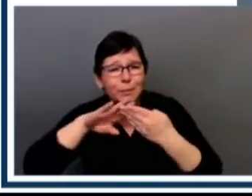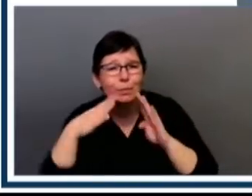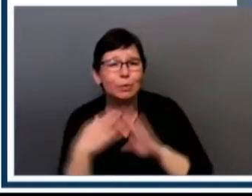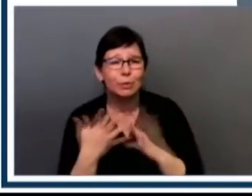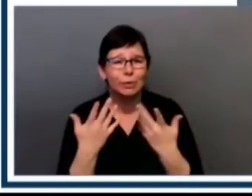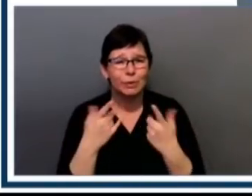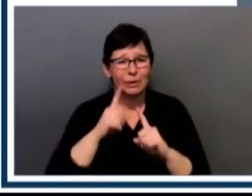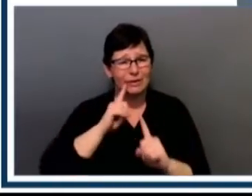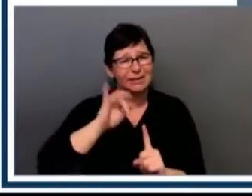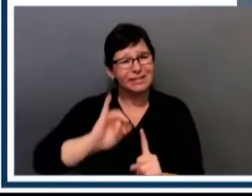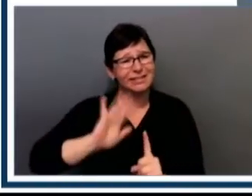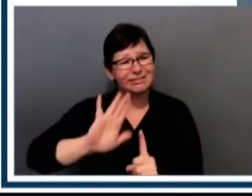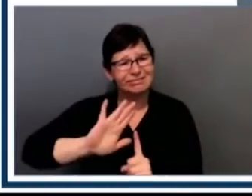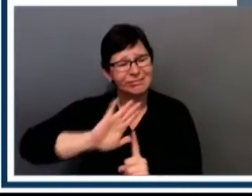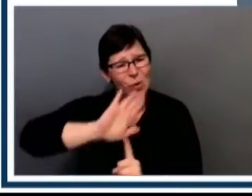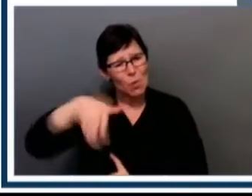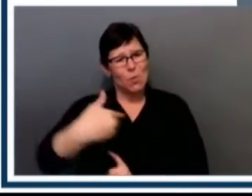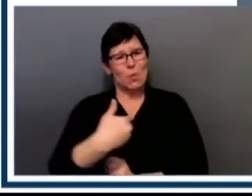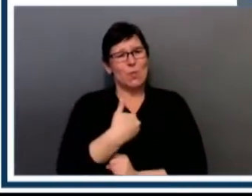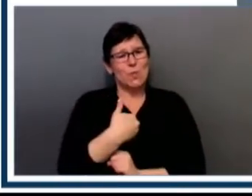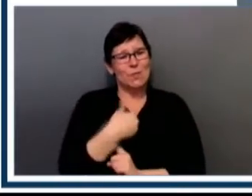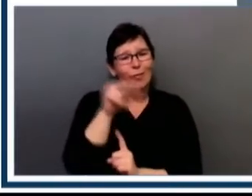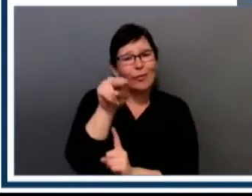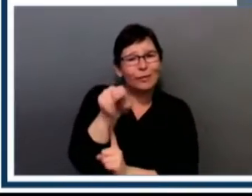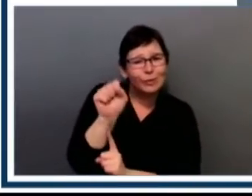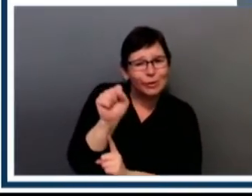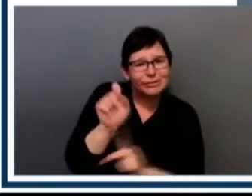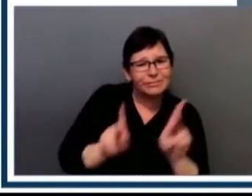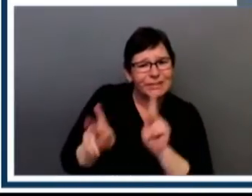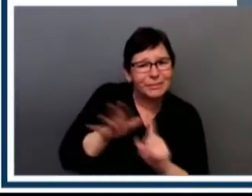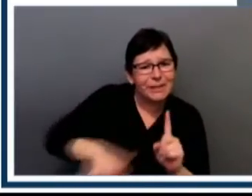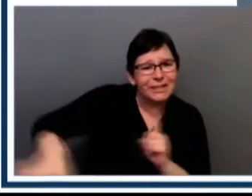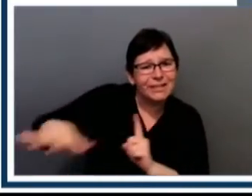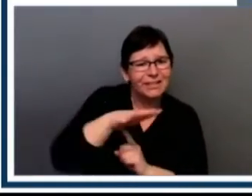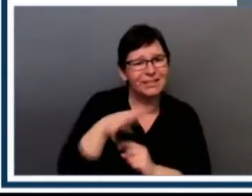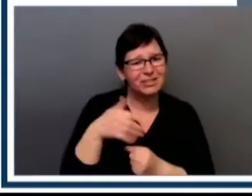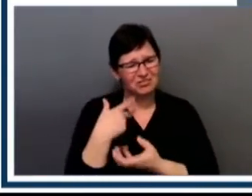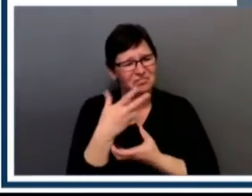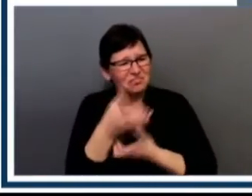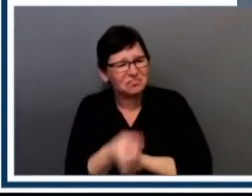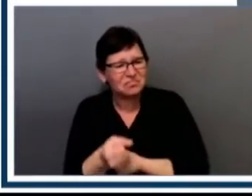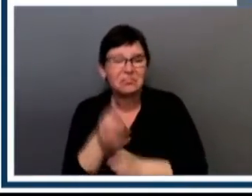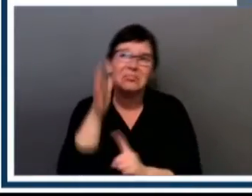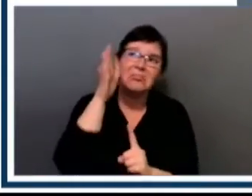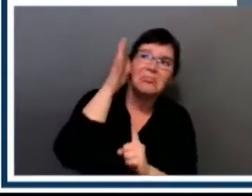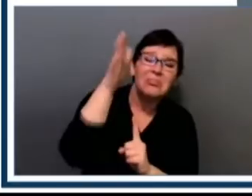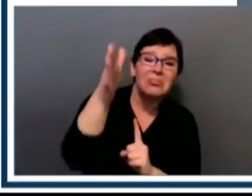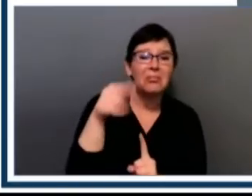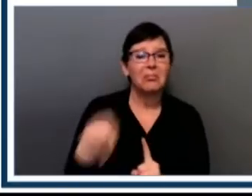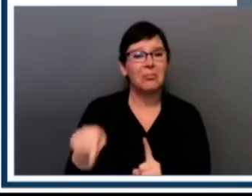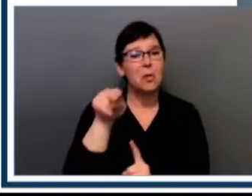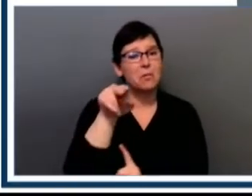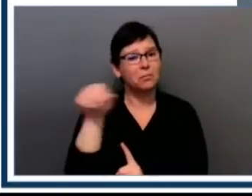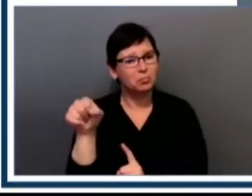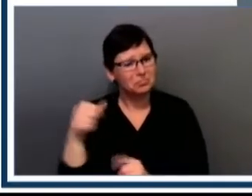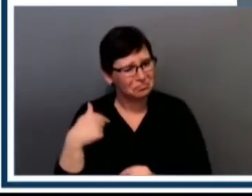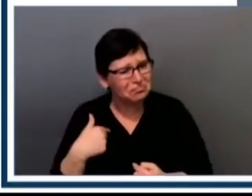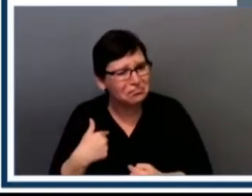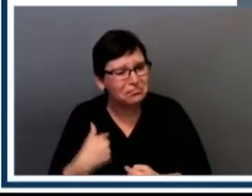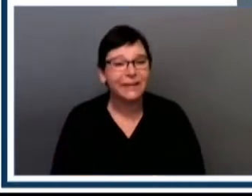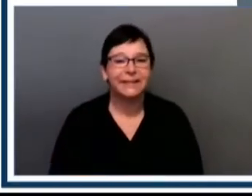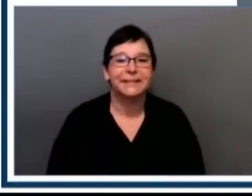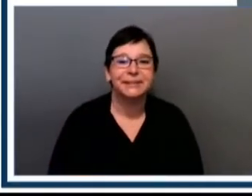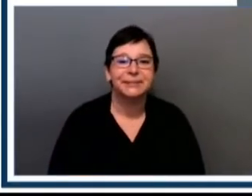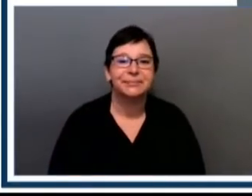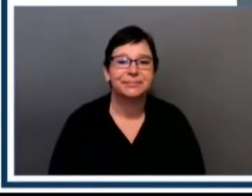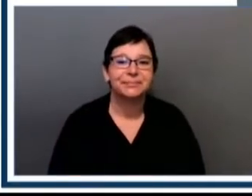Thanks. Dr. Strang, this is quite a shift from what we heard about and what we were told might be possible a few weeks ago when you and the Premier